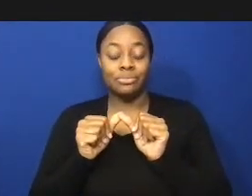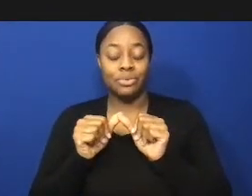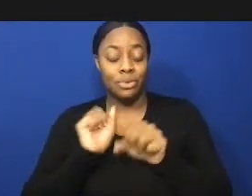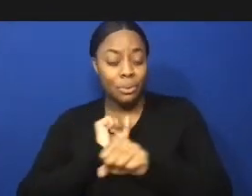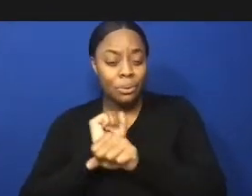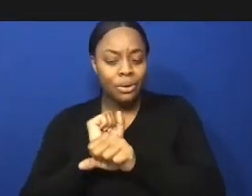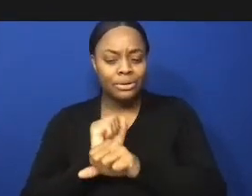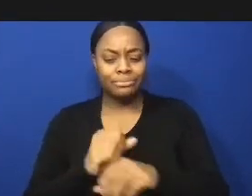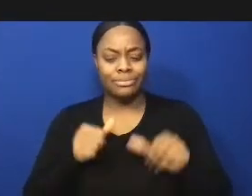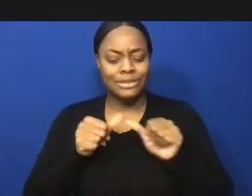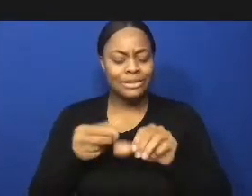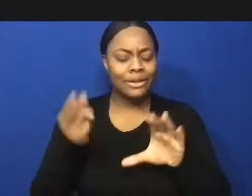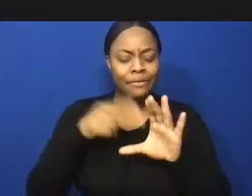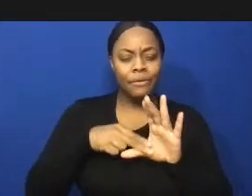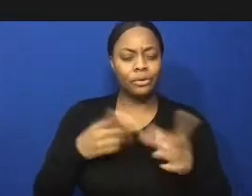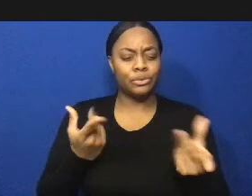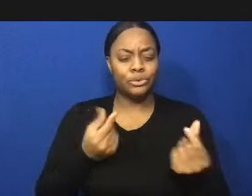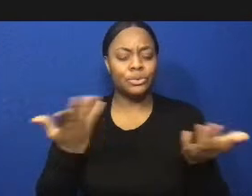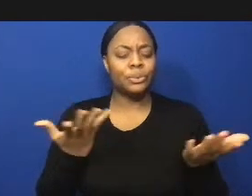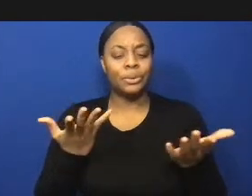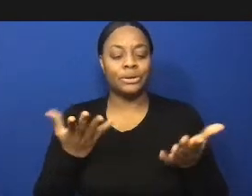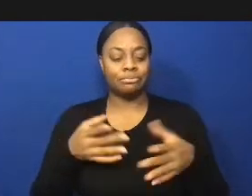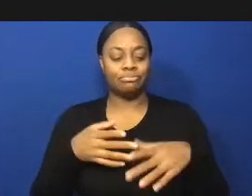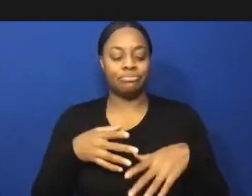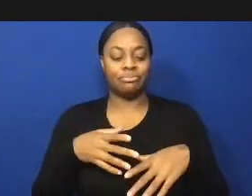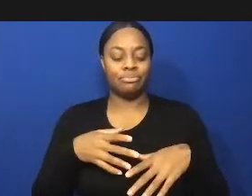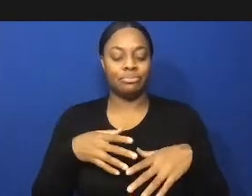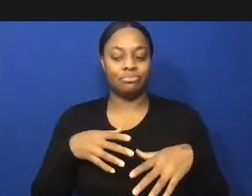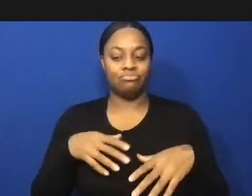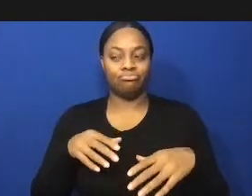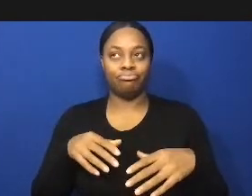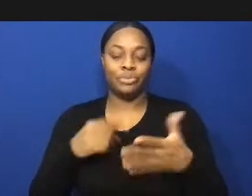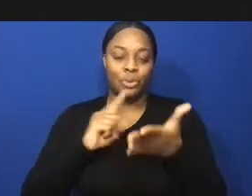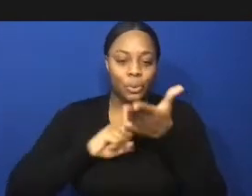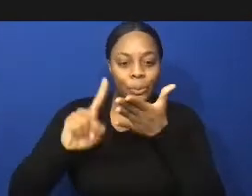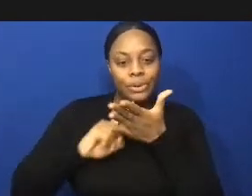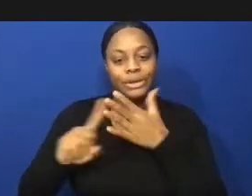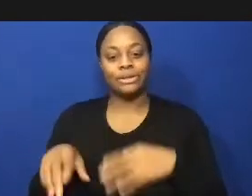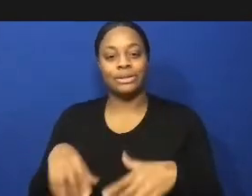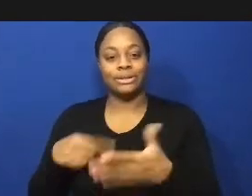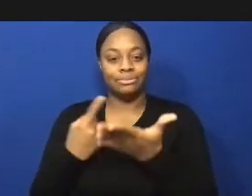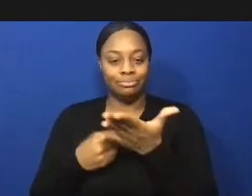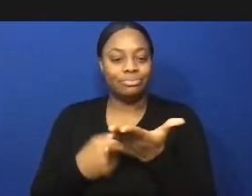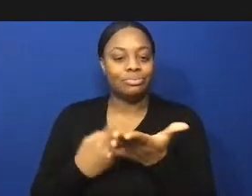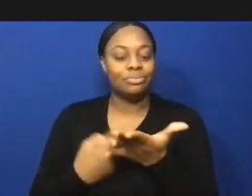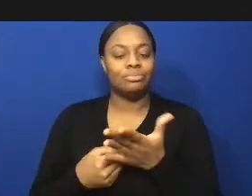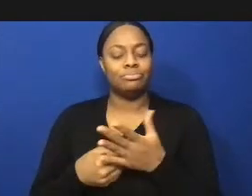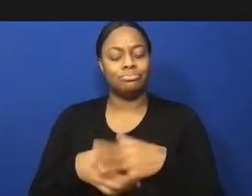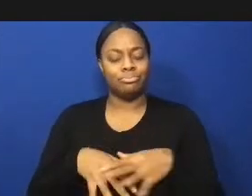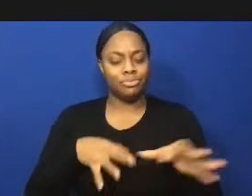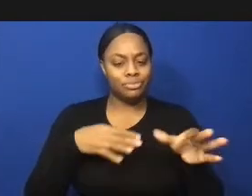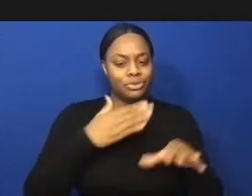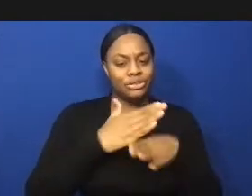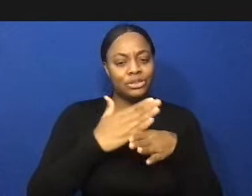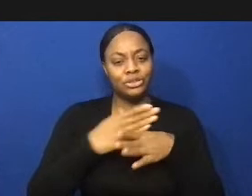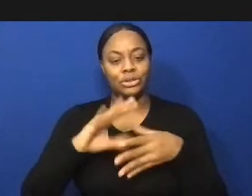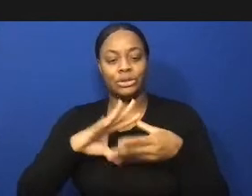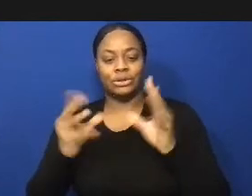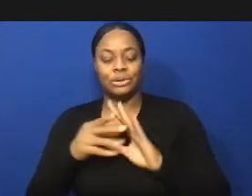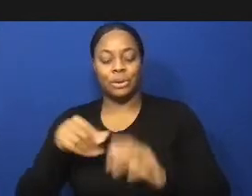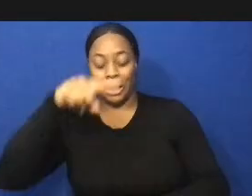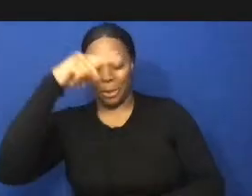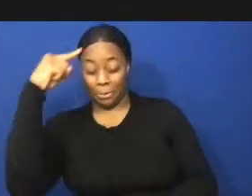stay involved, we hold these weekly impromptu discussions and tell stories. Black dance